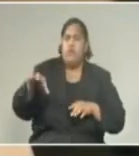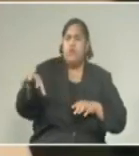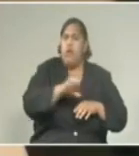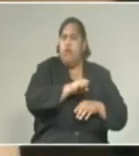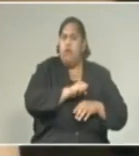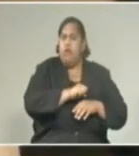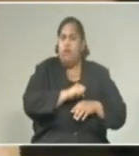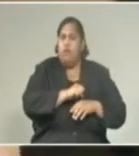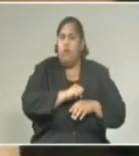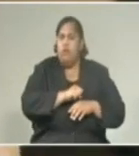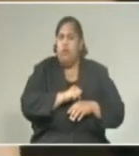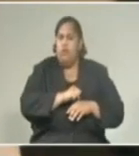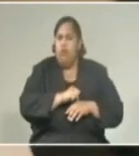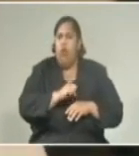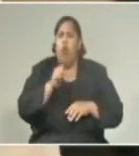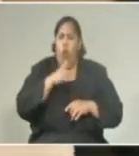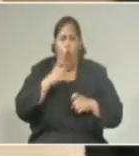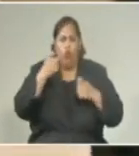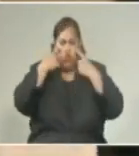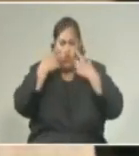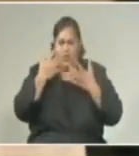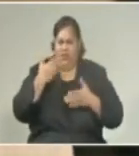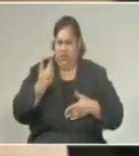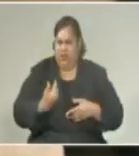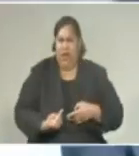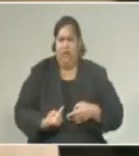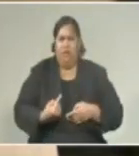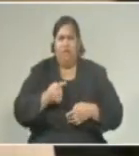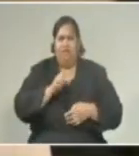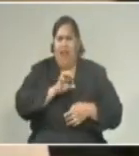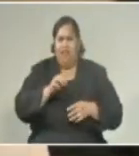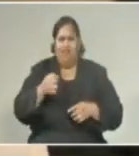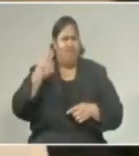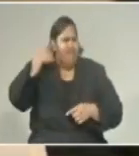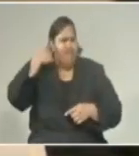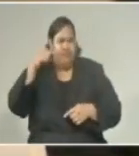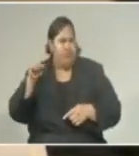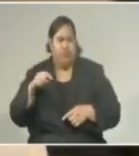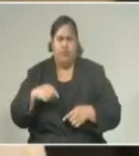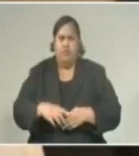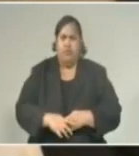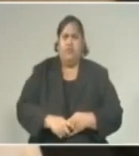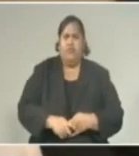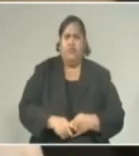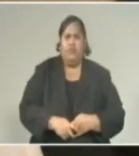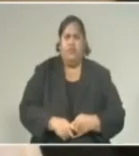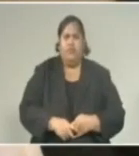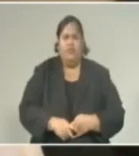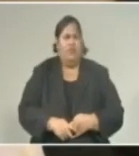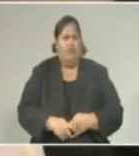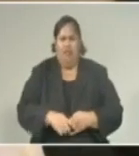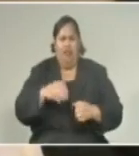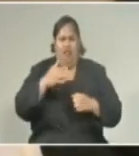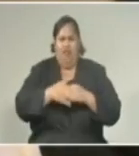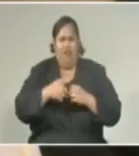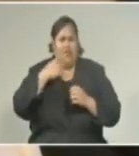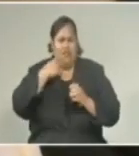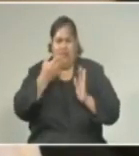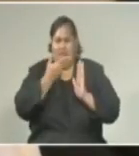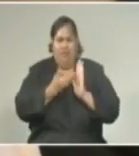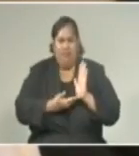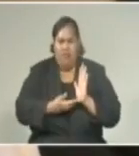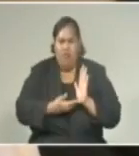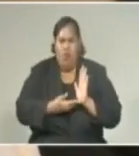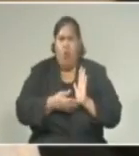to have conducted himself in. That is in breach of public order or the other